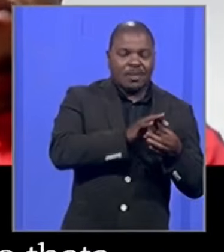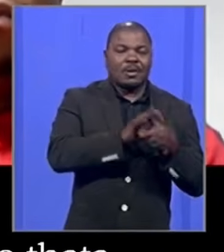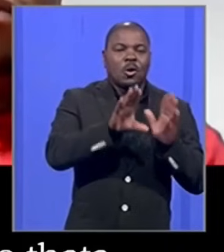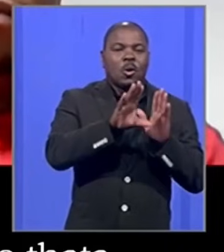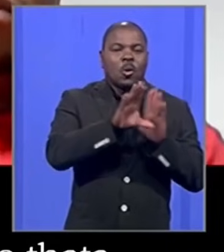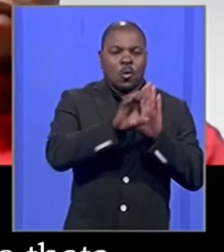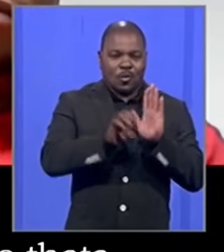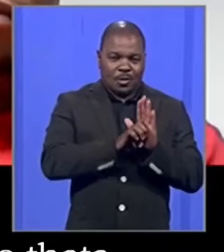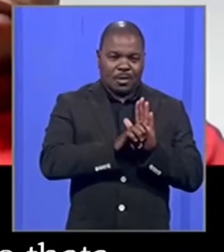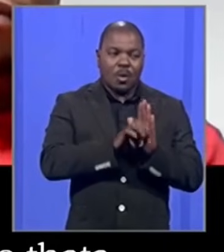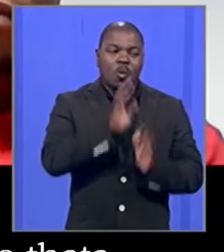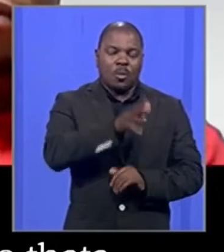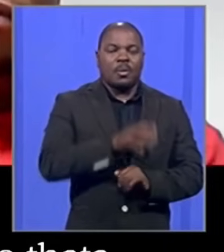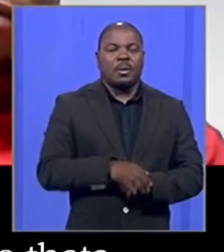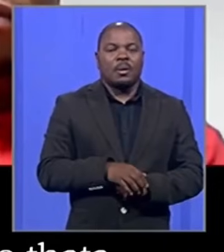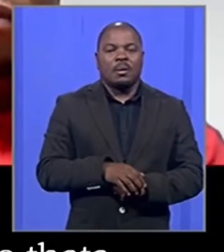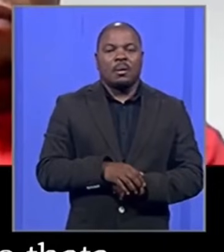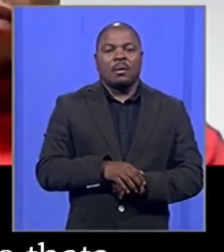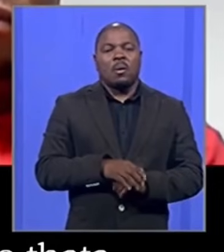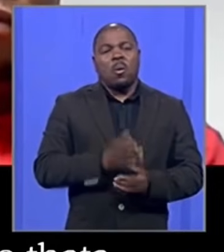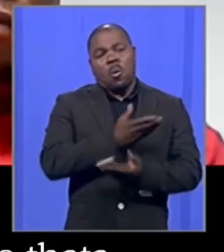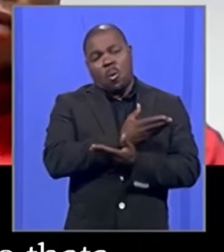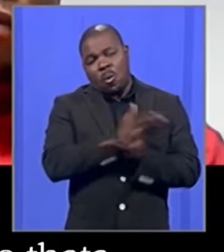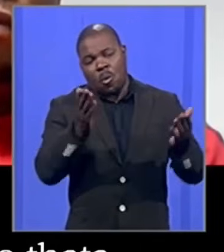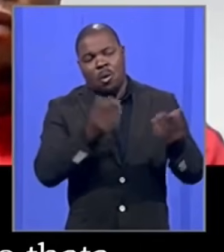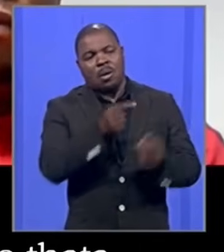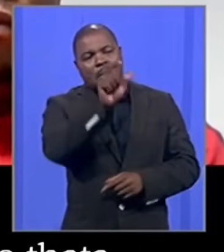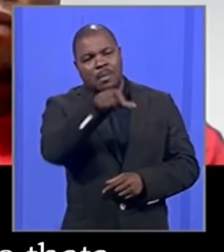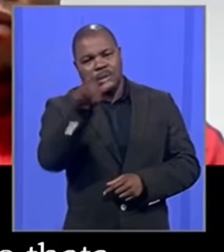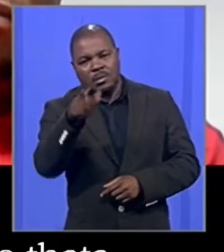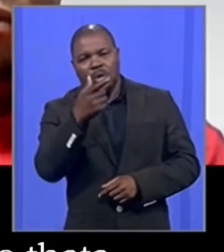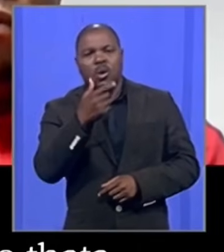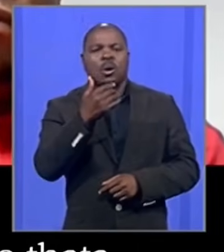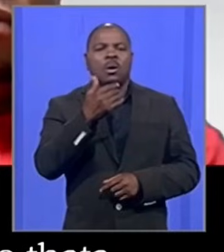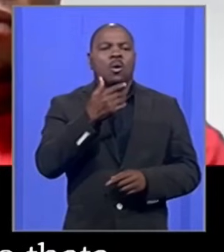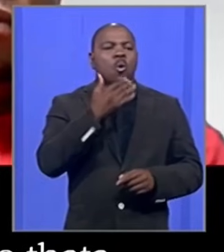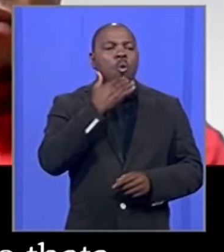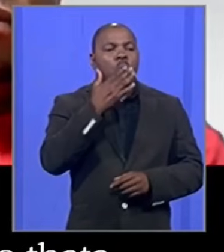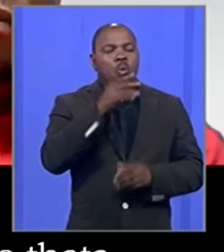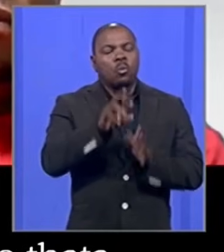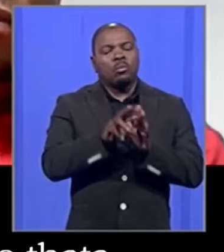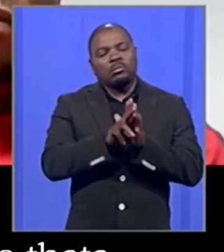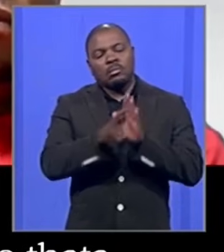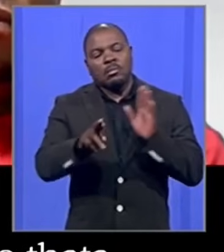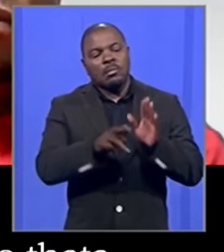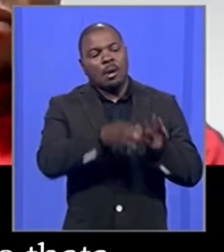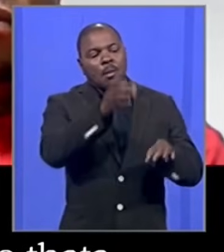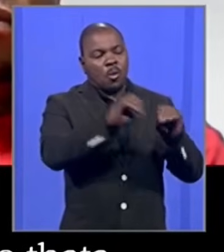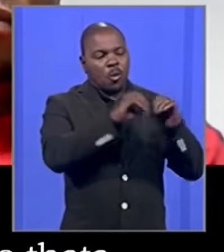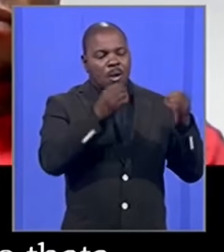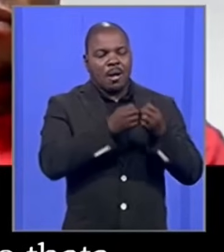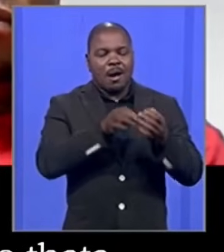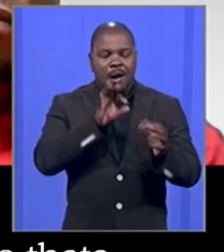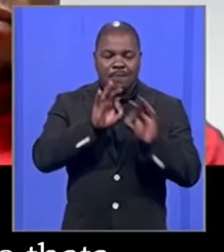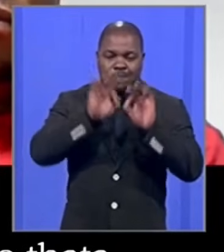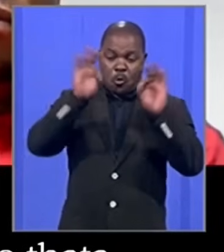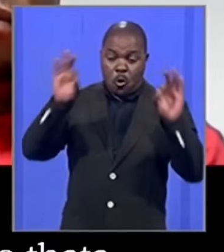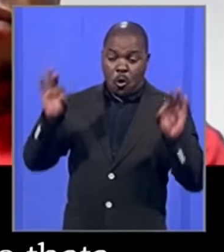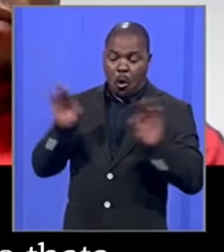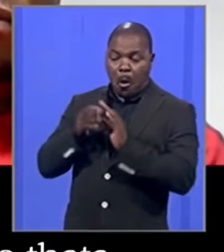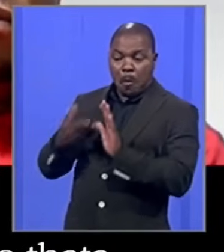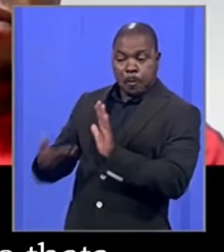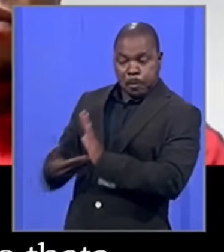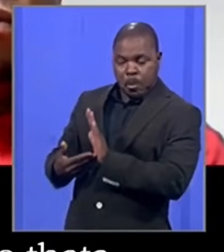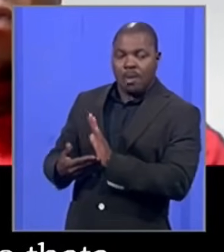conduct. And all individuals who are coming as candidates of political party, there is a particular form that they sign.